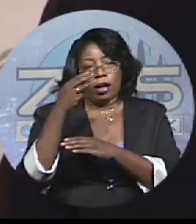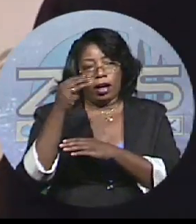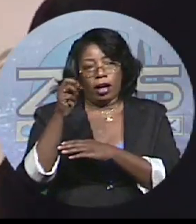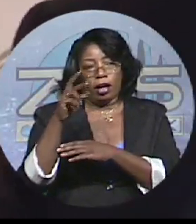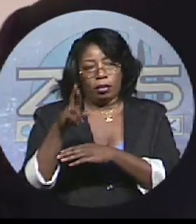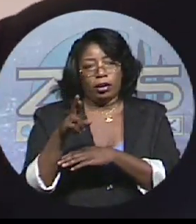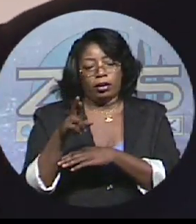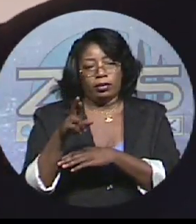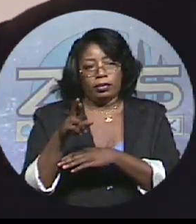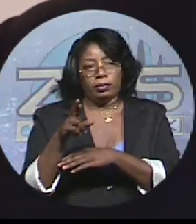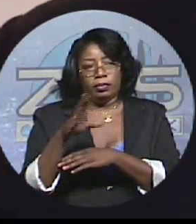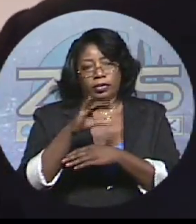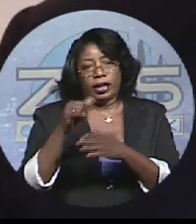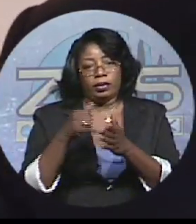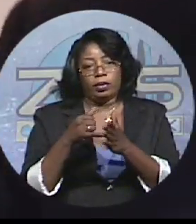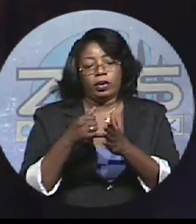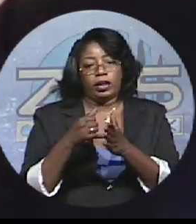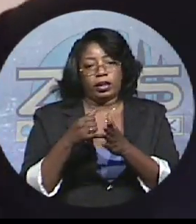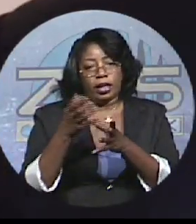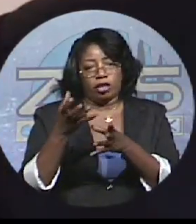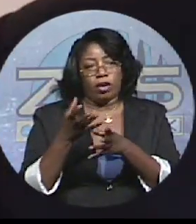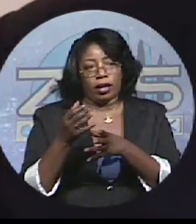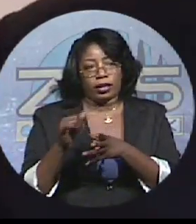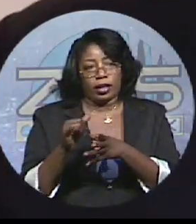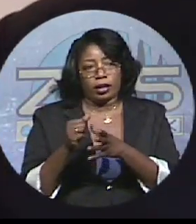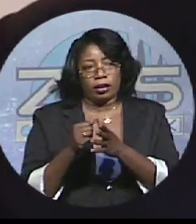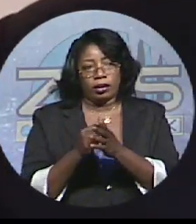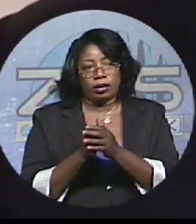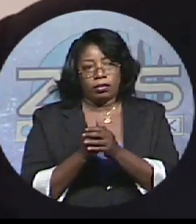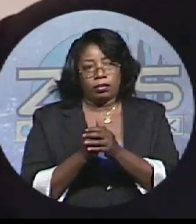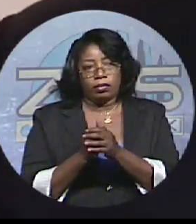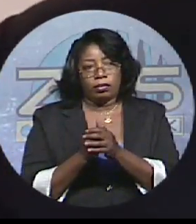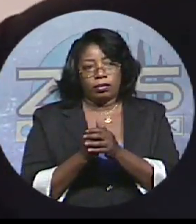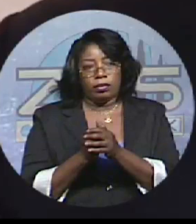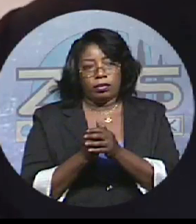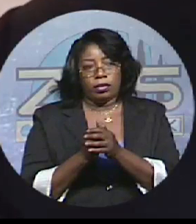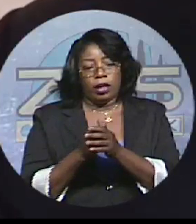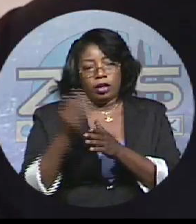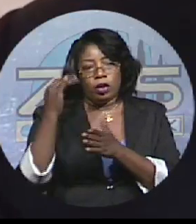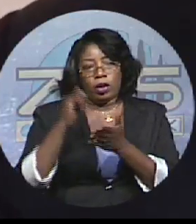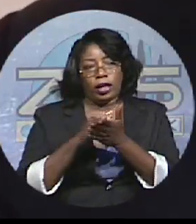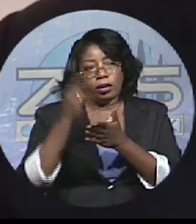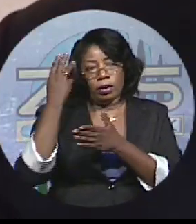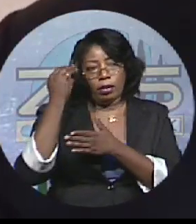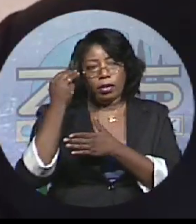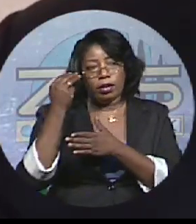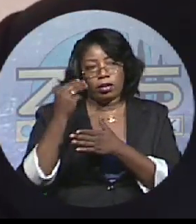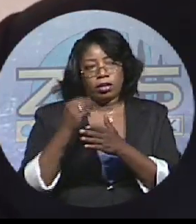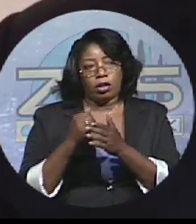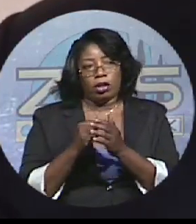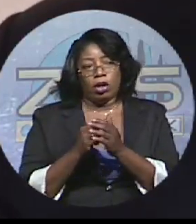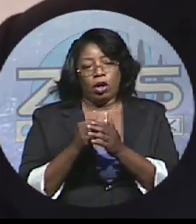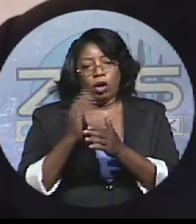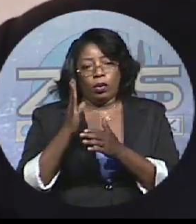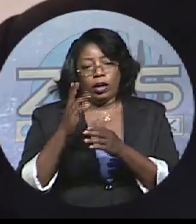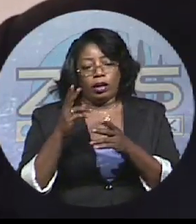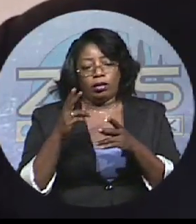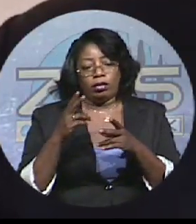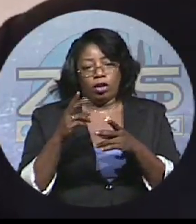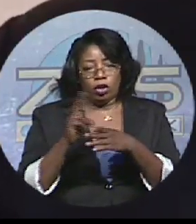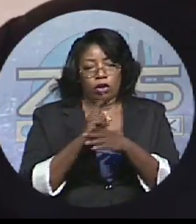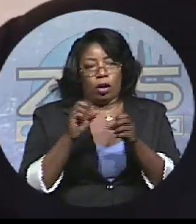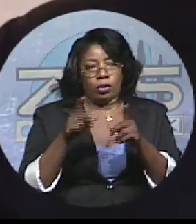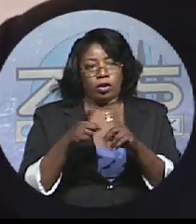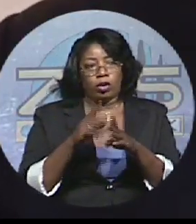that it attracted. So it's how it's dealt with, but I think the Prime Minister certainly will use the occasion to talk about